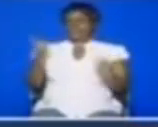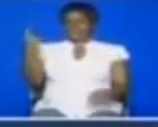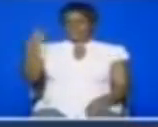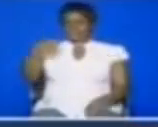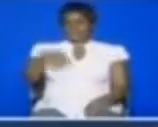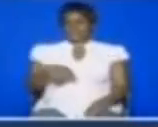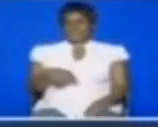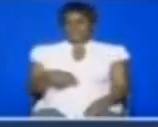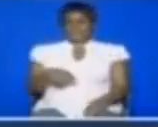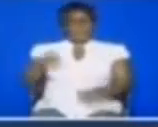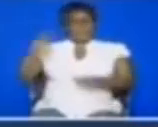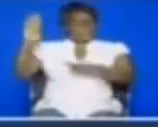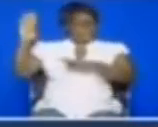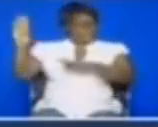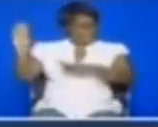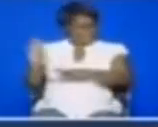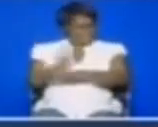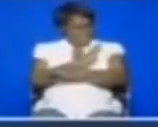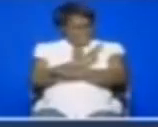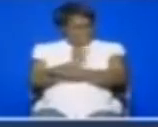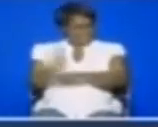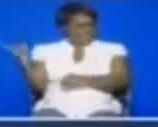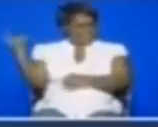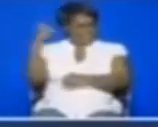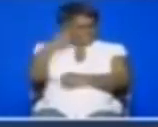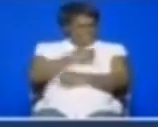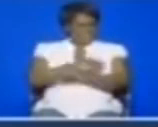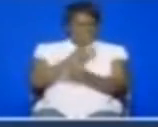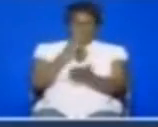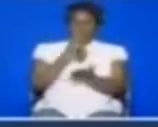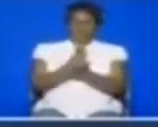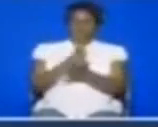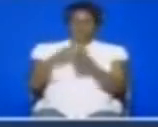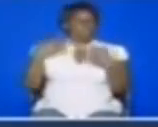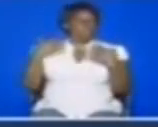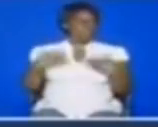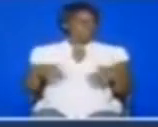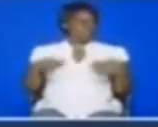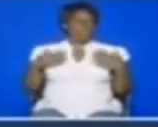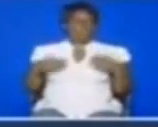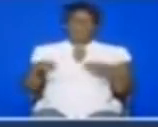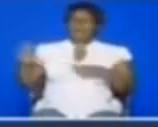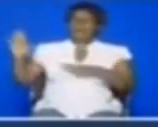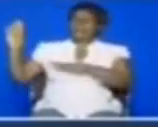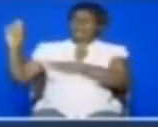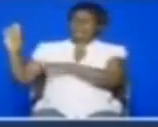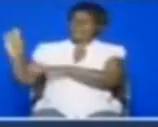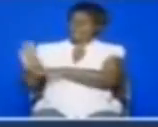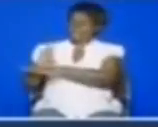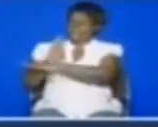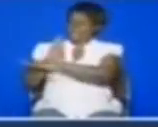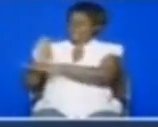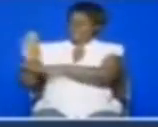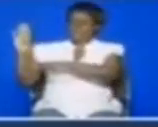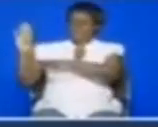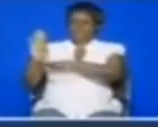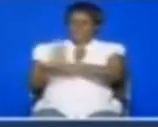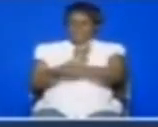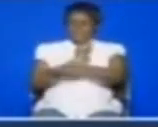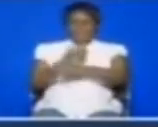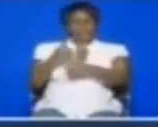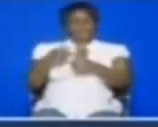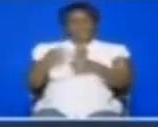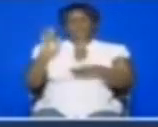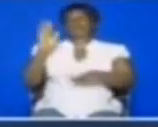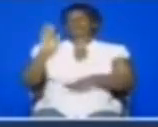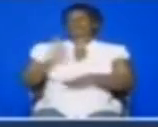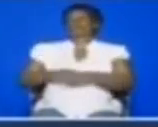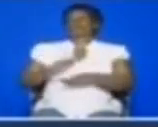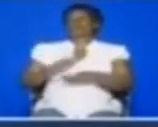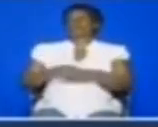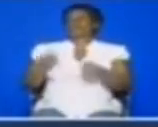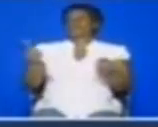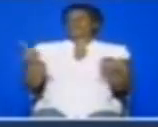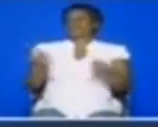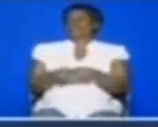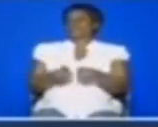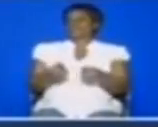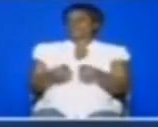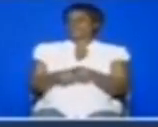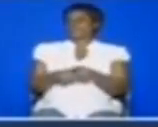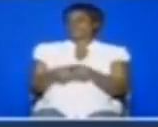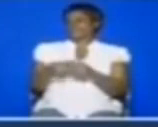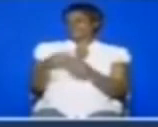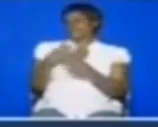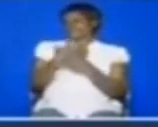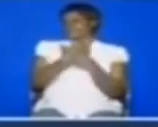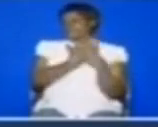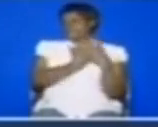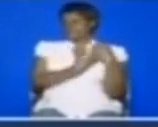you. It must have been a busy day, obviously, like it you were saying hectic. Earlier. It was hectic. It was hectic. It was hectic, but brilliant. Mm-hmm. And also saddening.